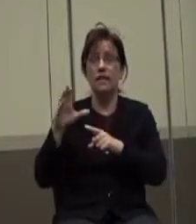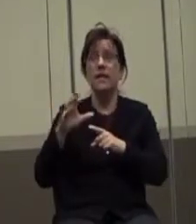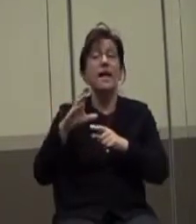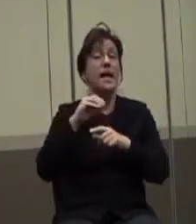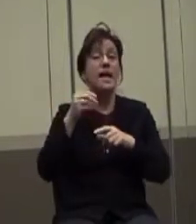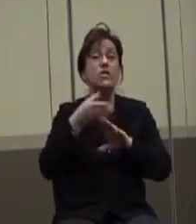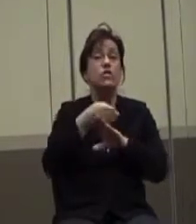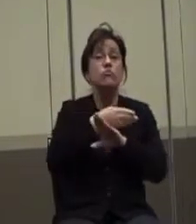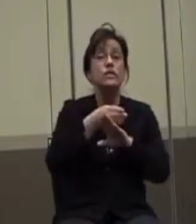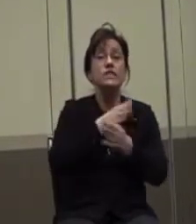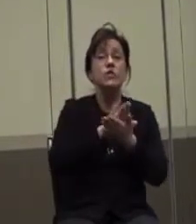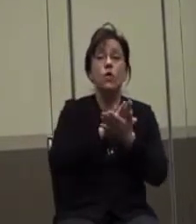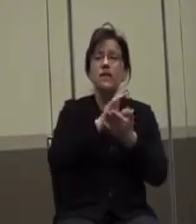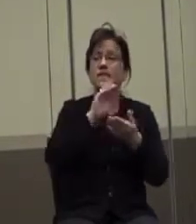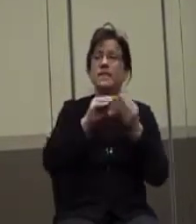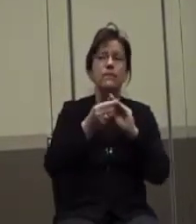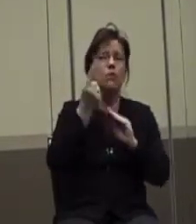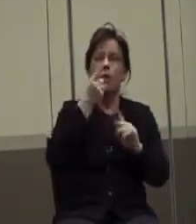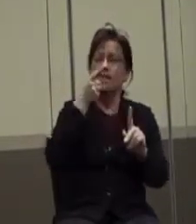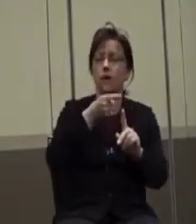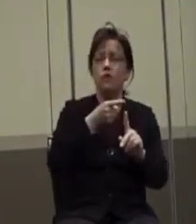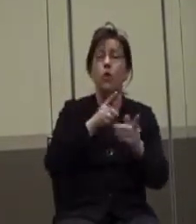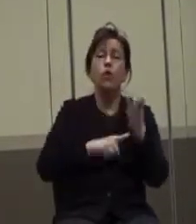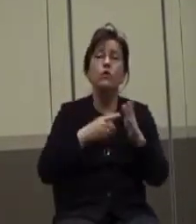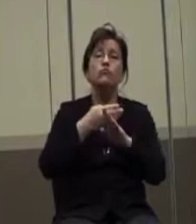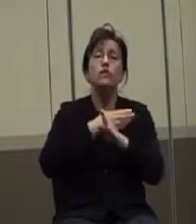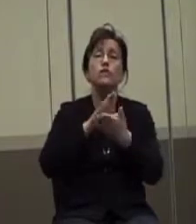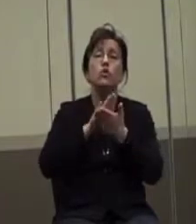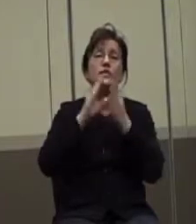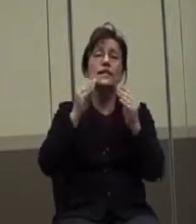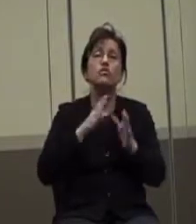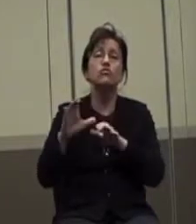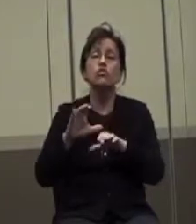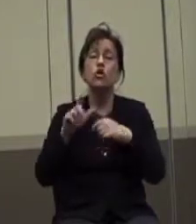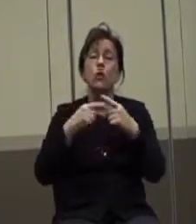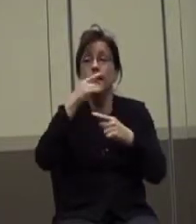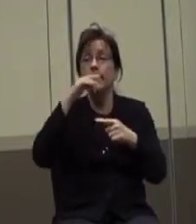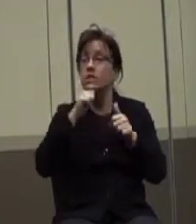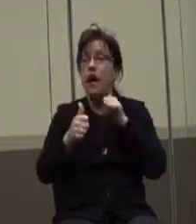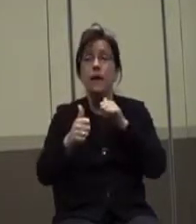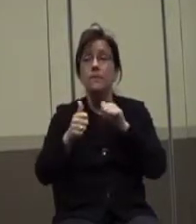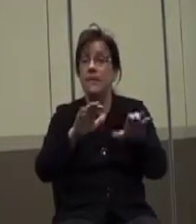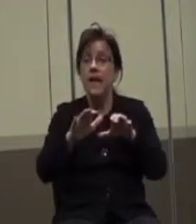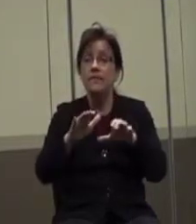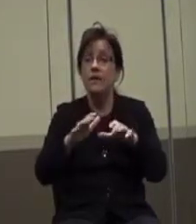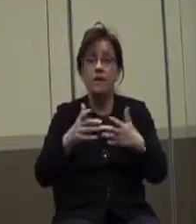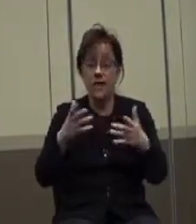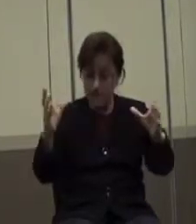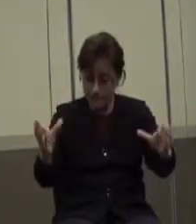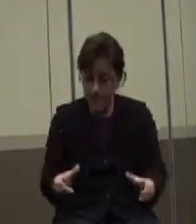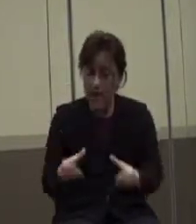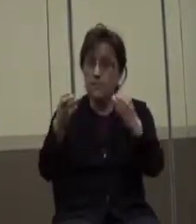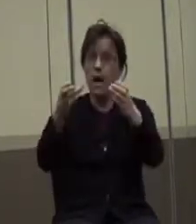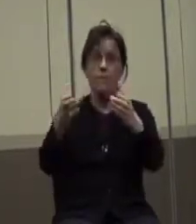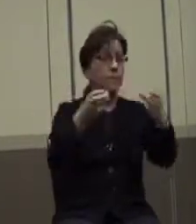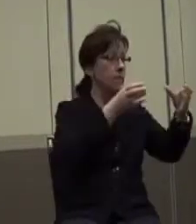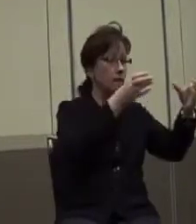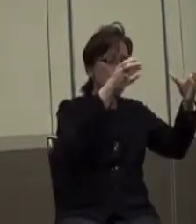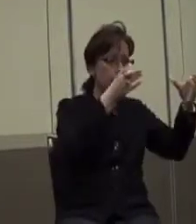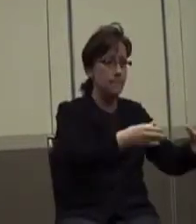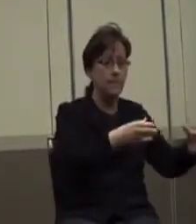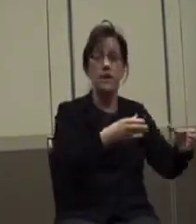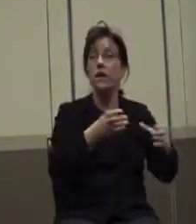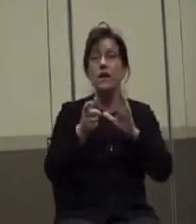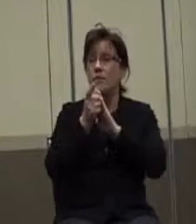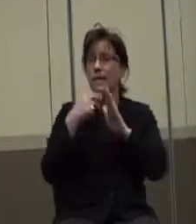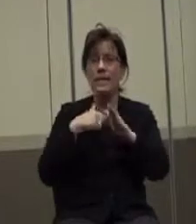Because what do preschool teachers do when kids don't behave? They pick them up and move them. The